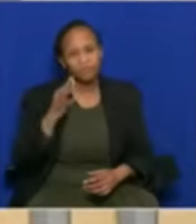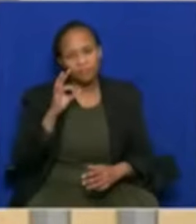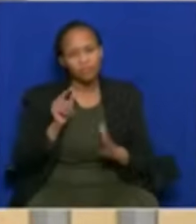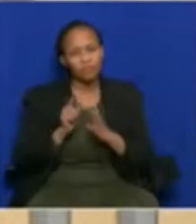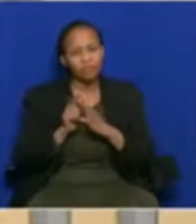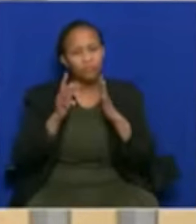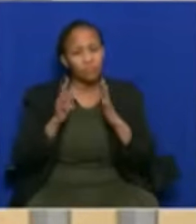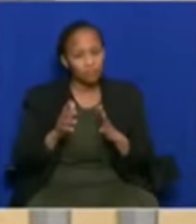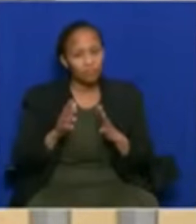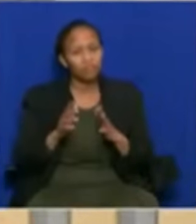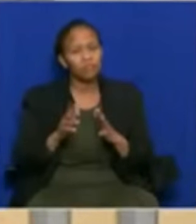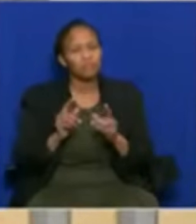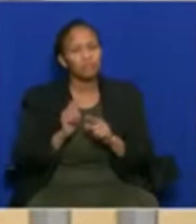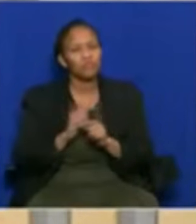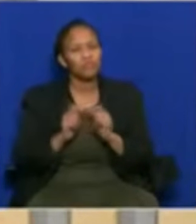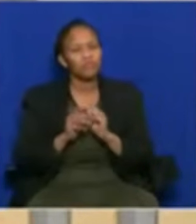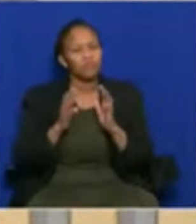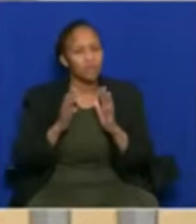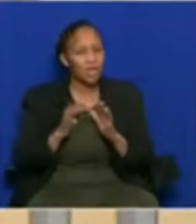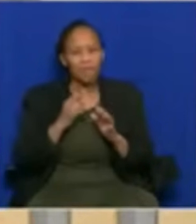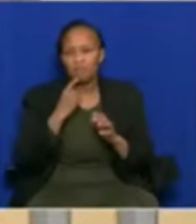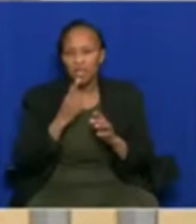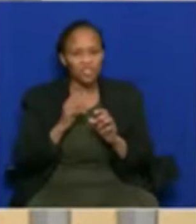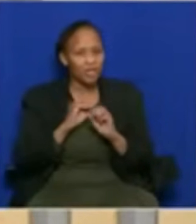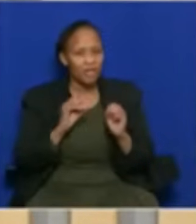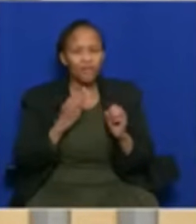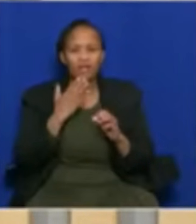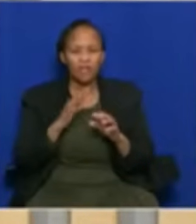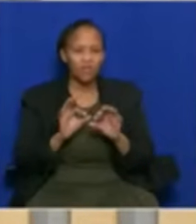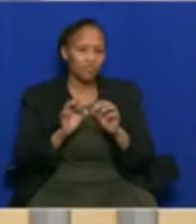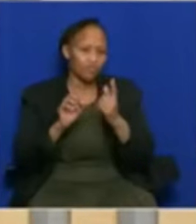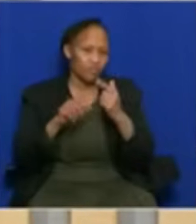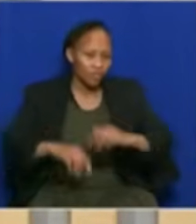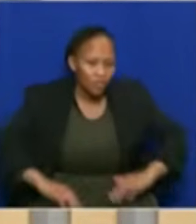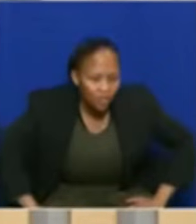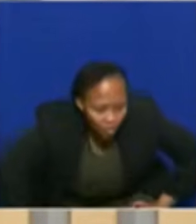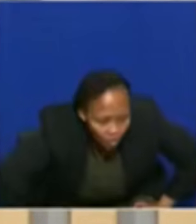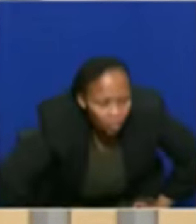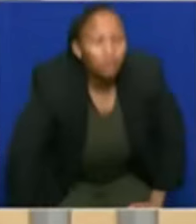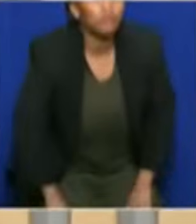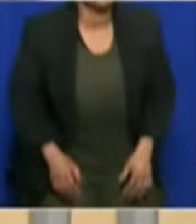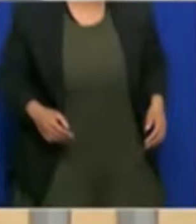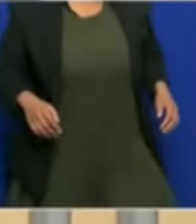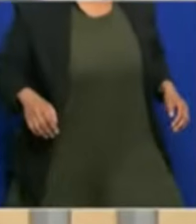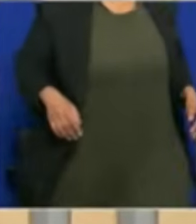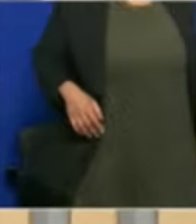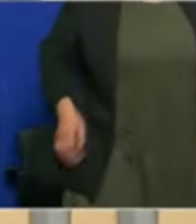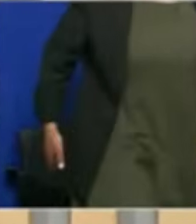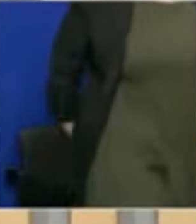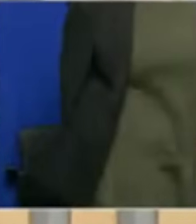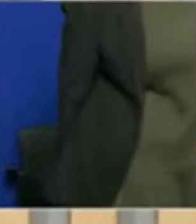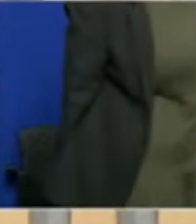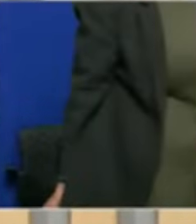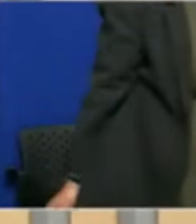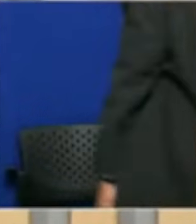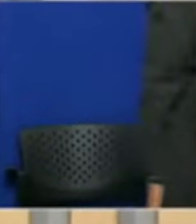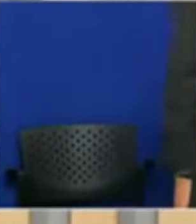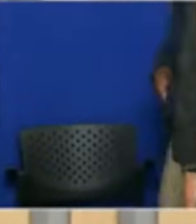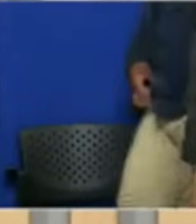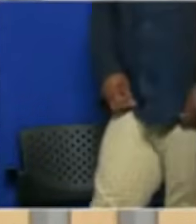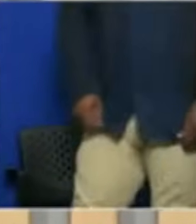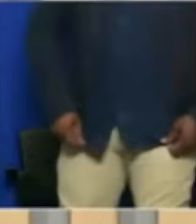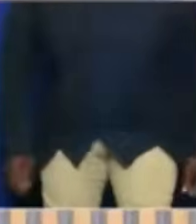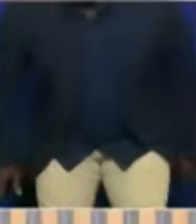didn't mention it. Thank you. Mayor? Yes, Commissioner. Why did you want this